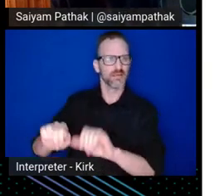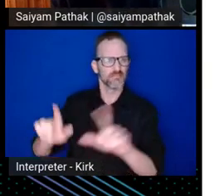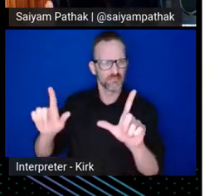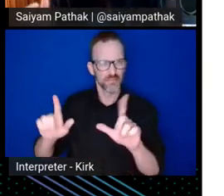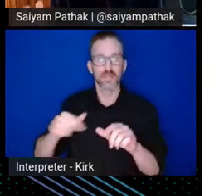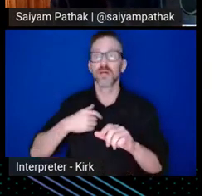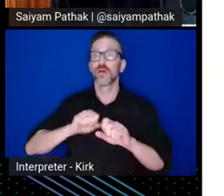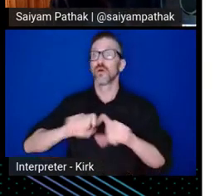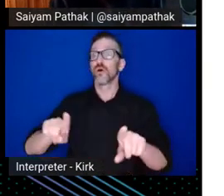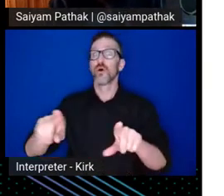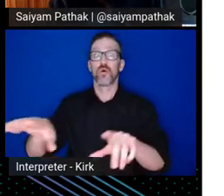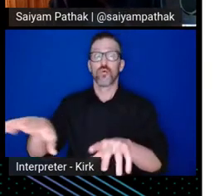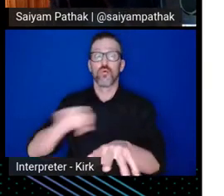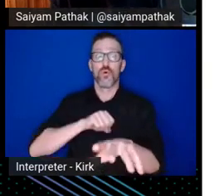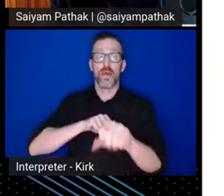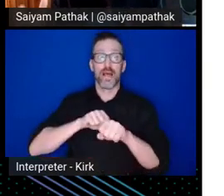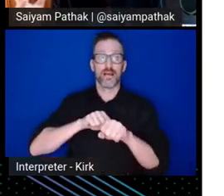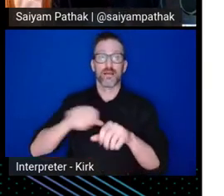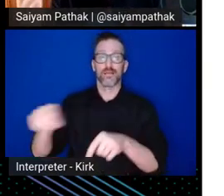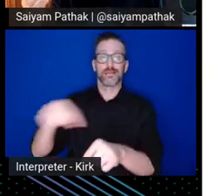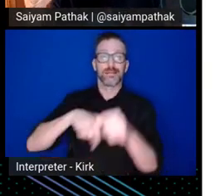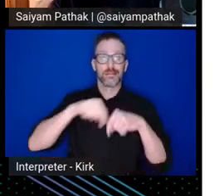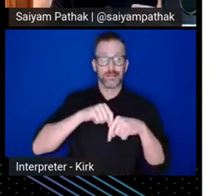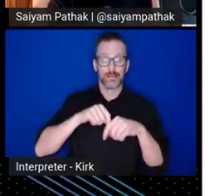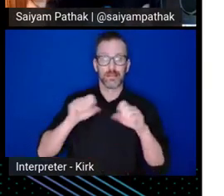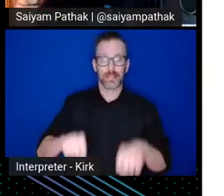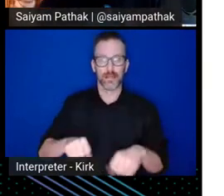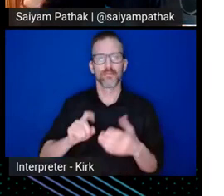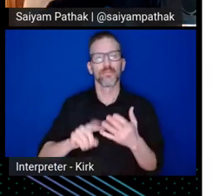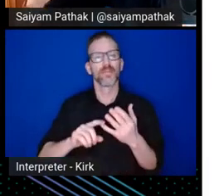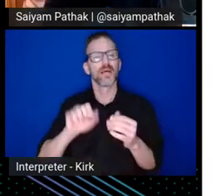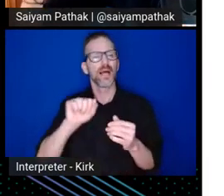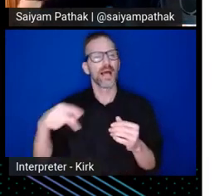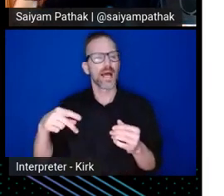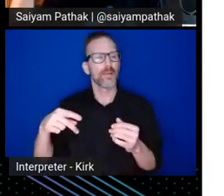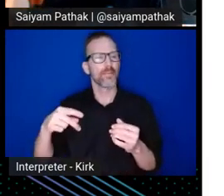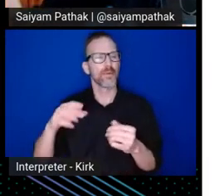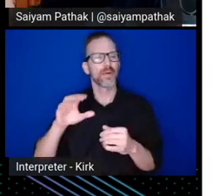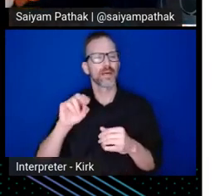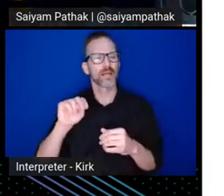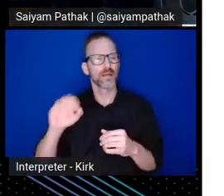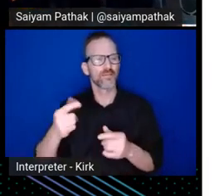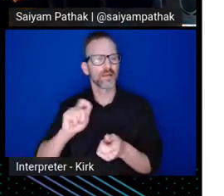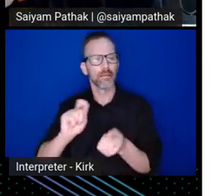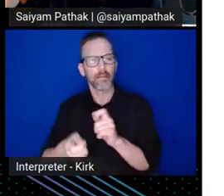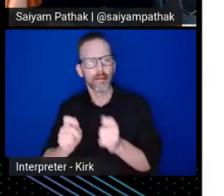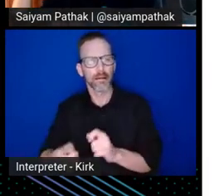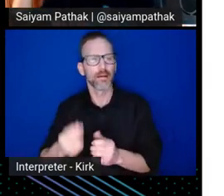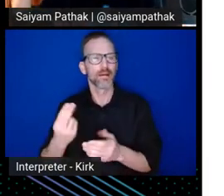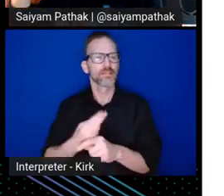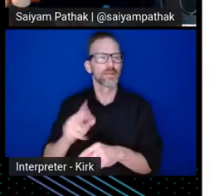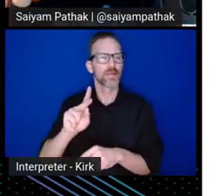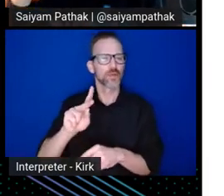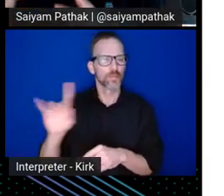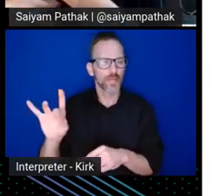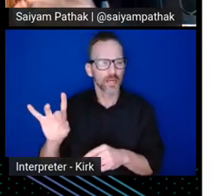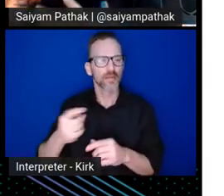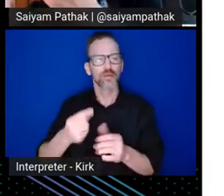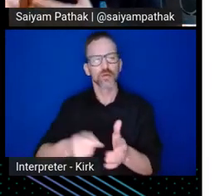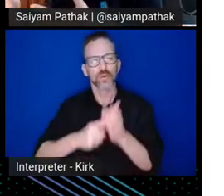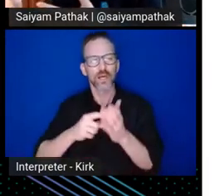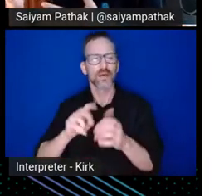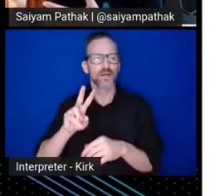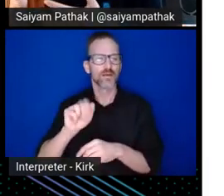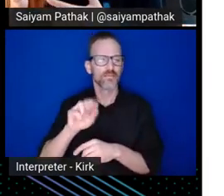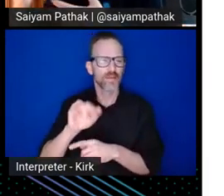Application configuration. So for example, like sometimes your Kubernetes is dependent on some variables, config map changes. So you can